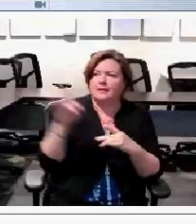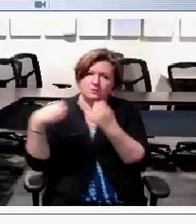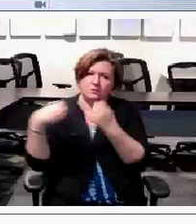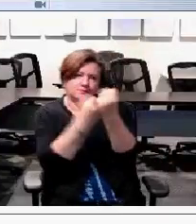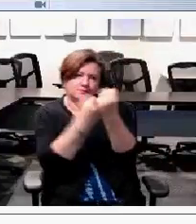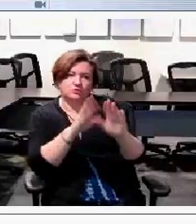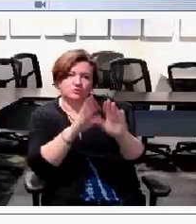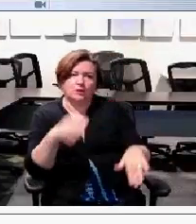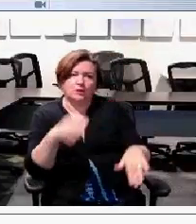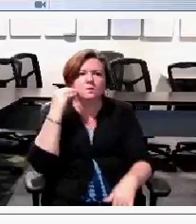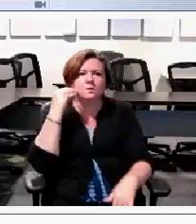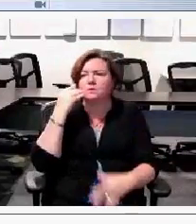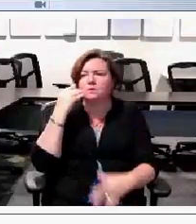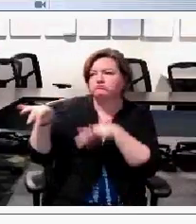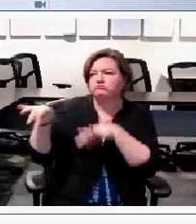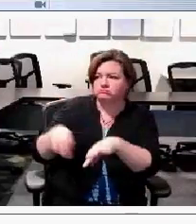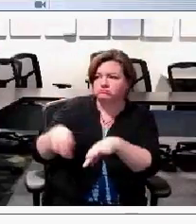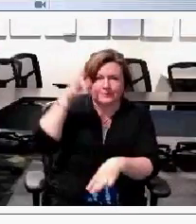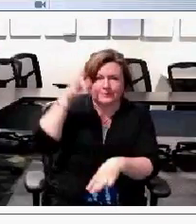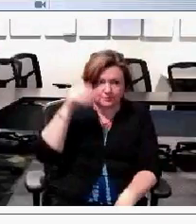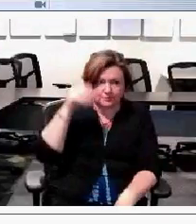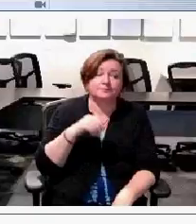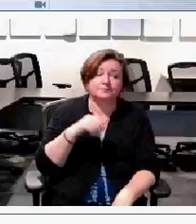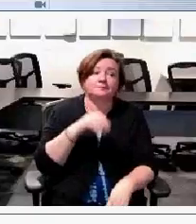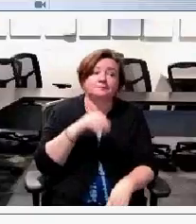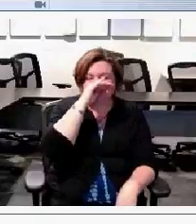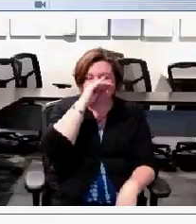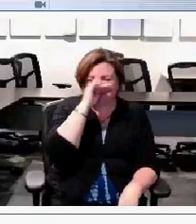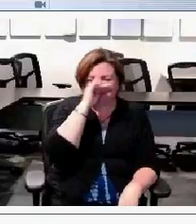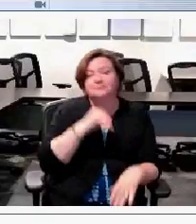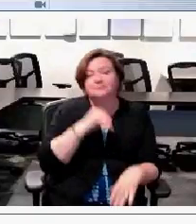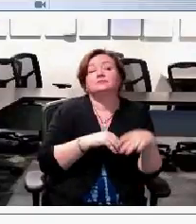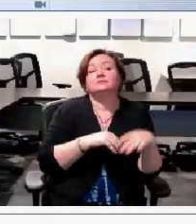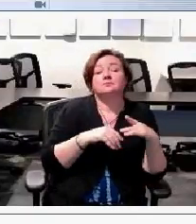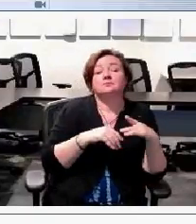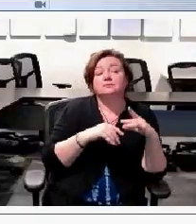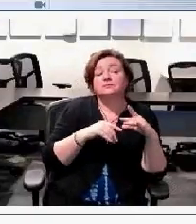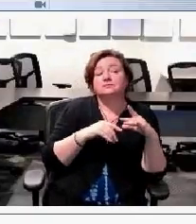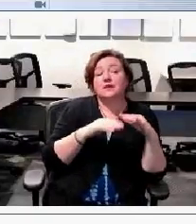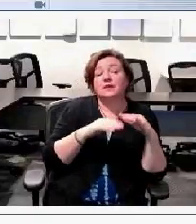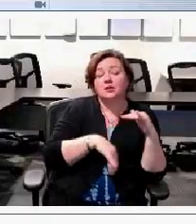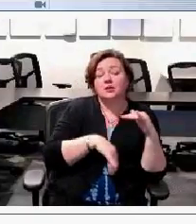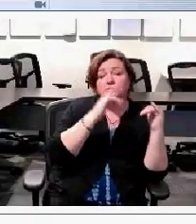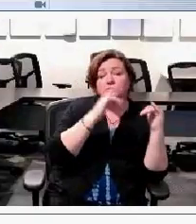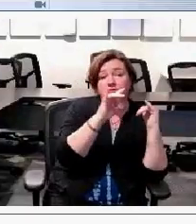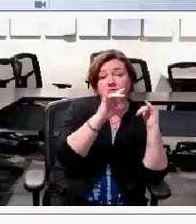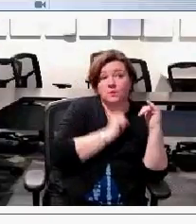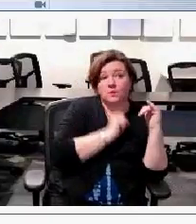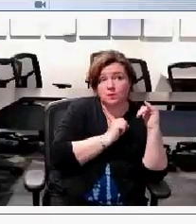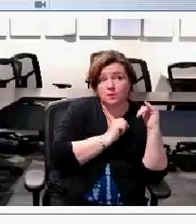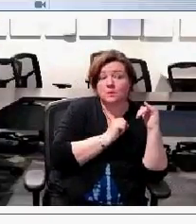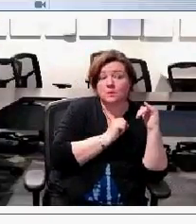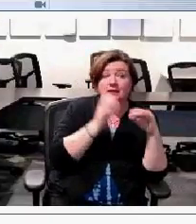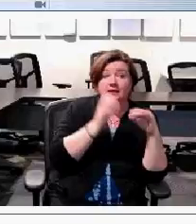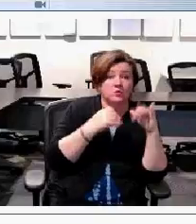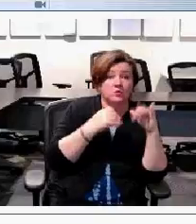child at home. We do follow children under 18 who receive